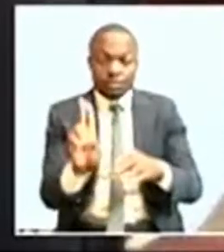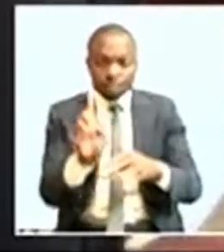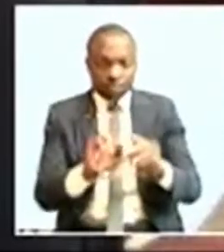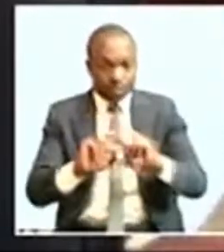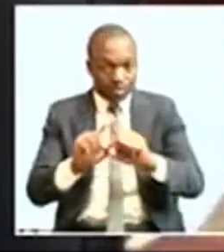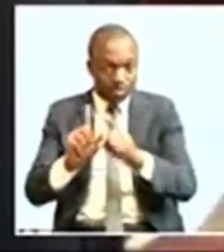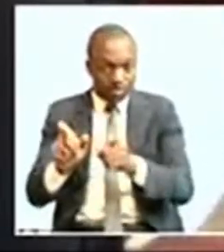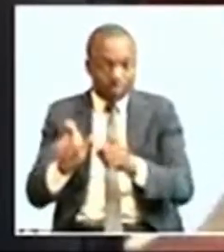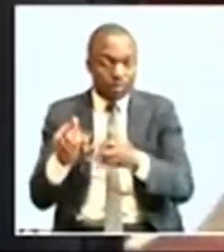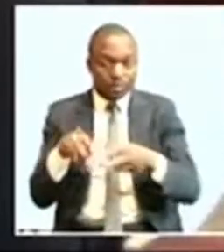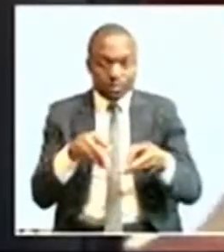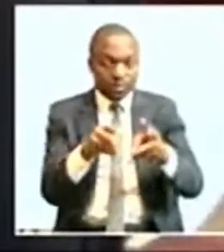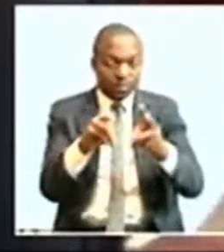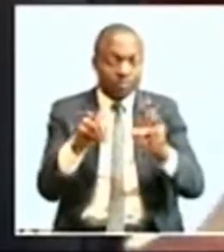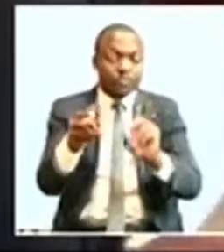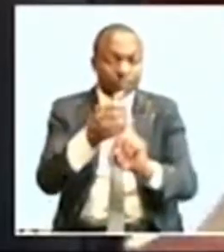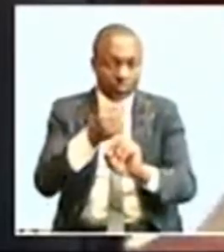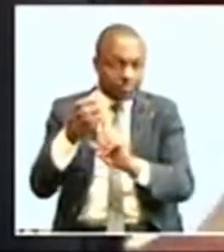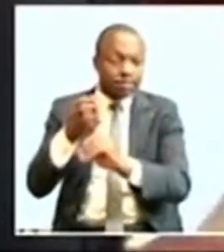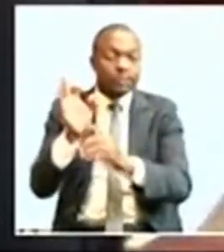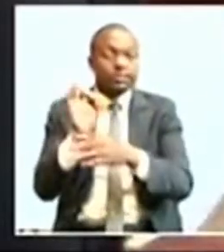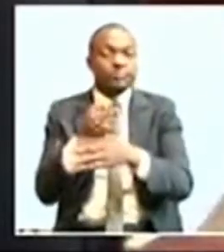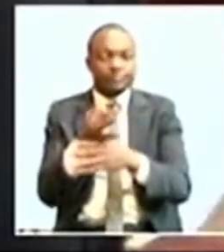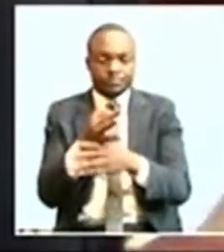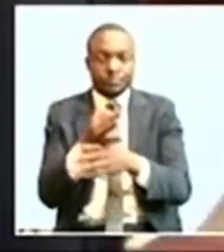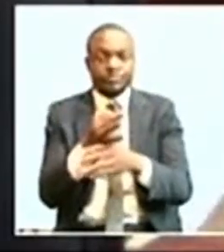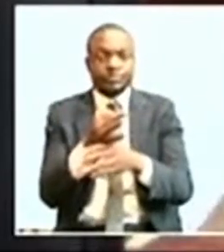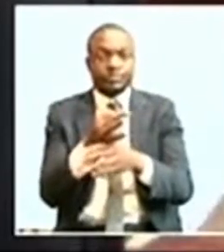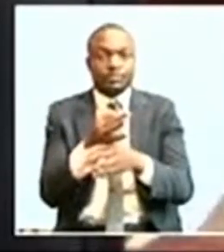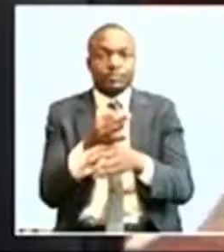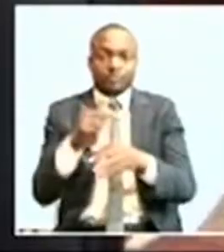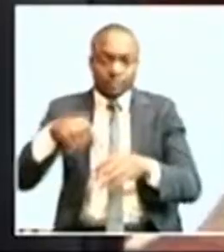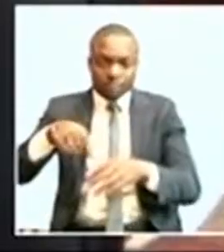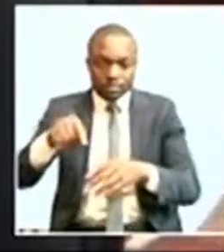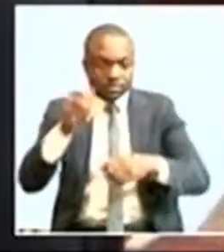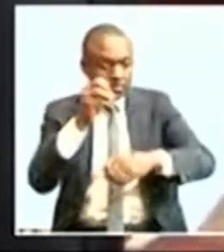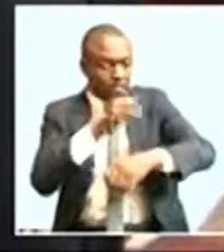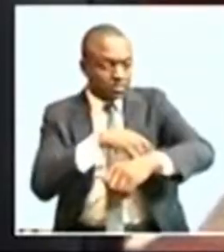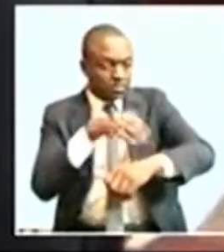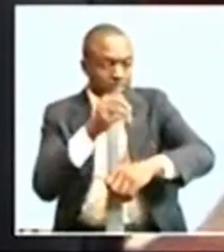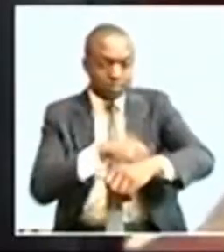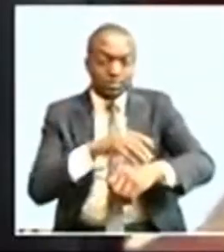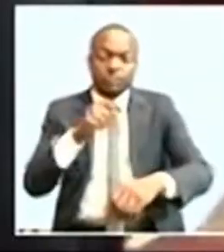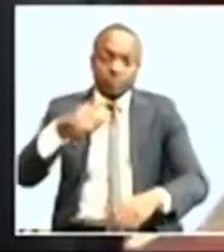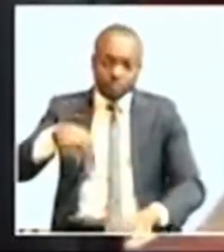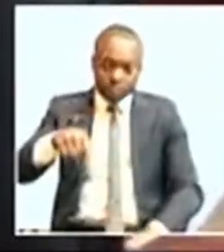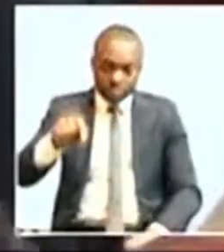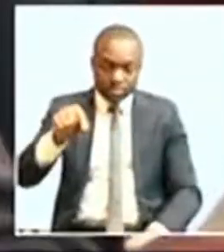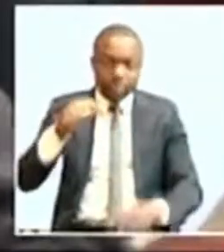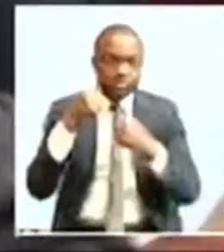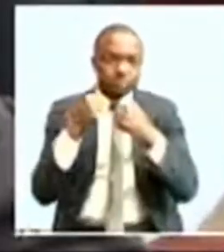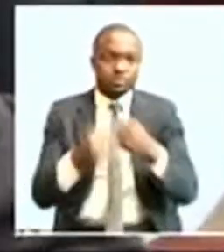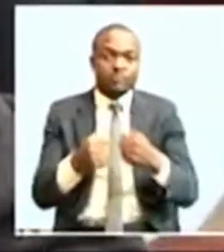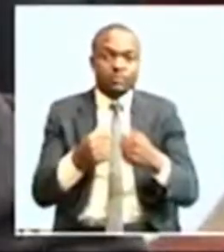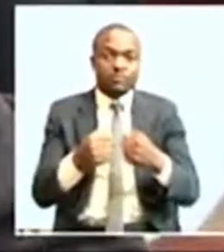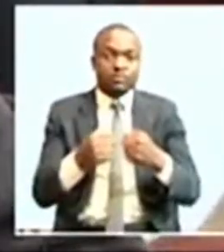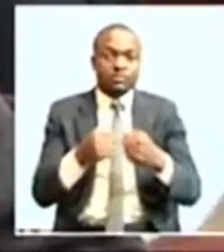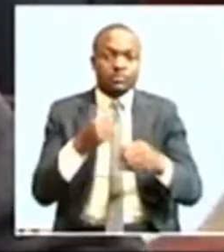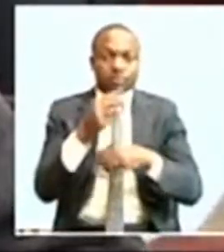and reduce post-harvest losses, as well as attract sustainable investment and to strengthen regional